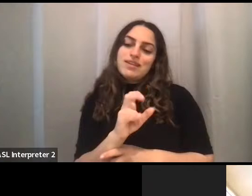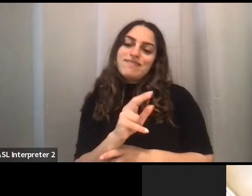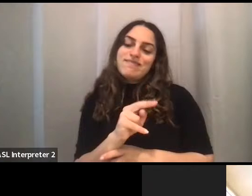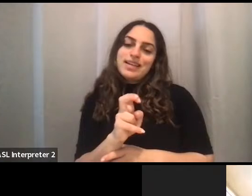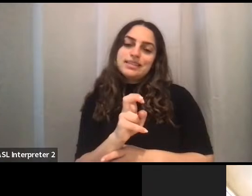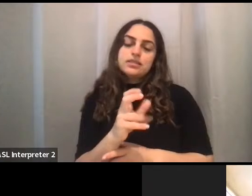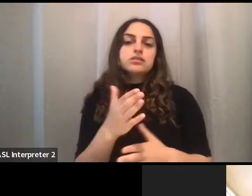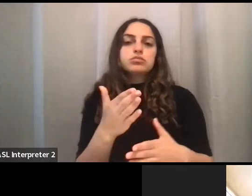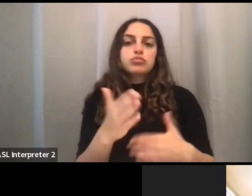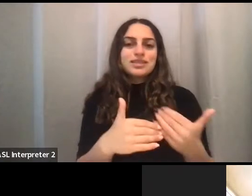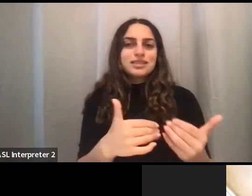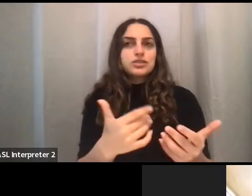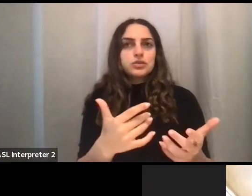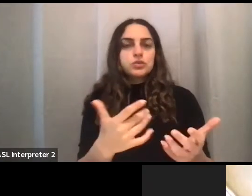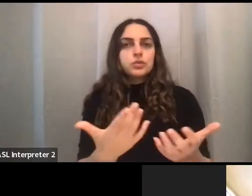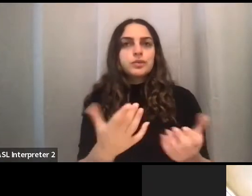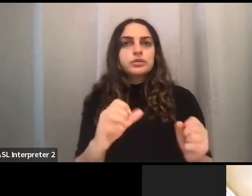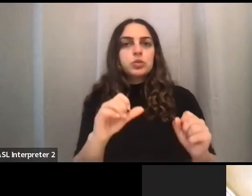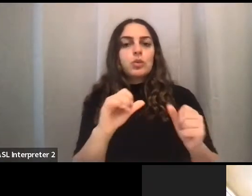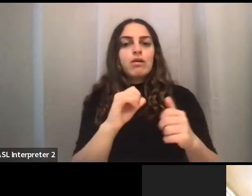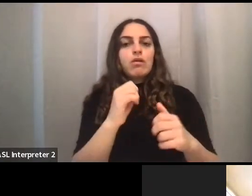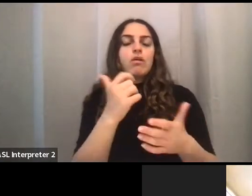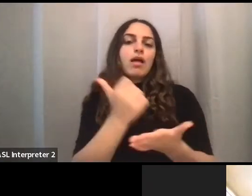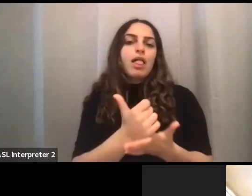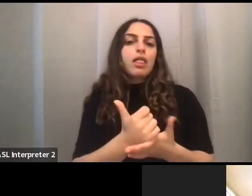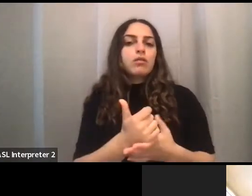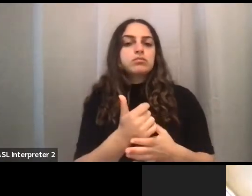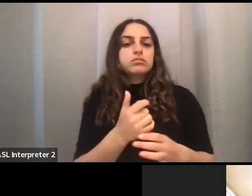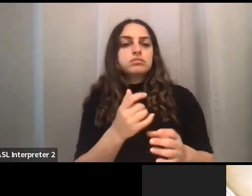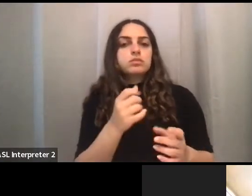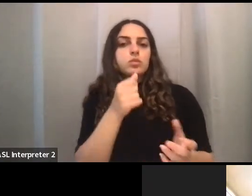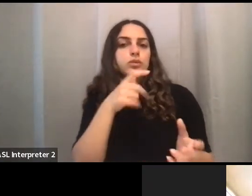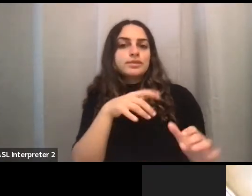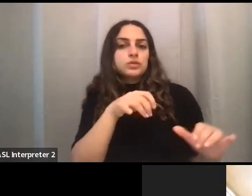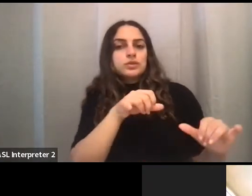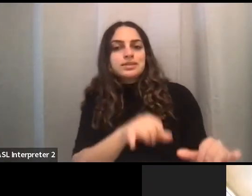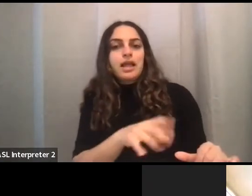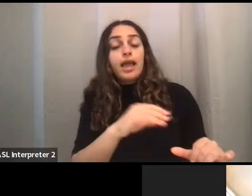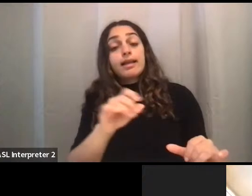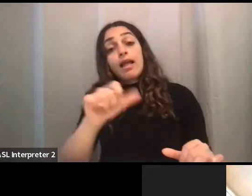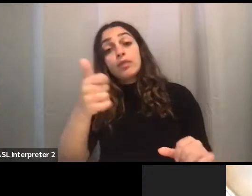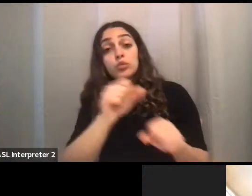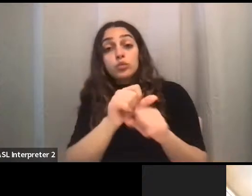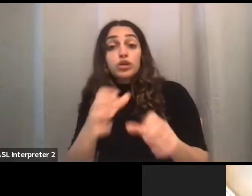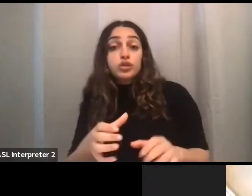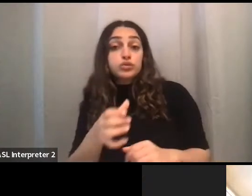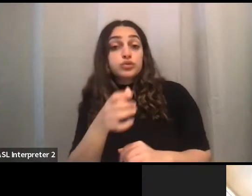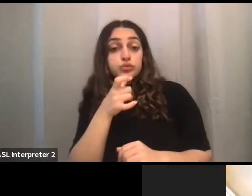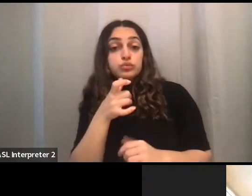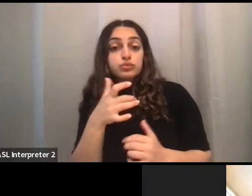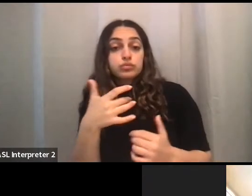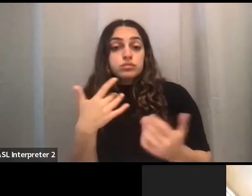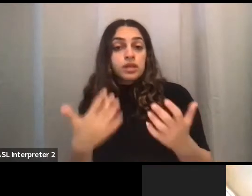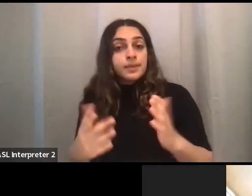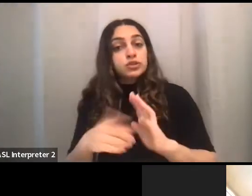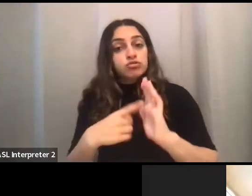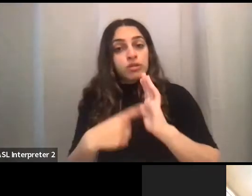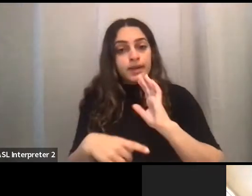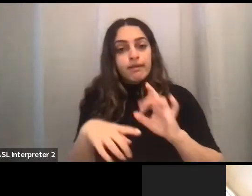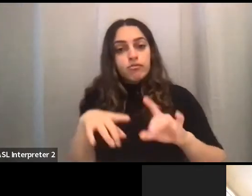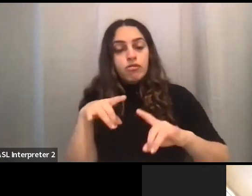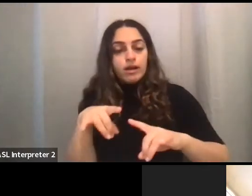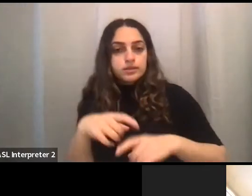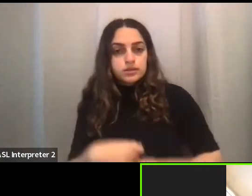retain um help retain those women and and other workers who are subject to discrimination and harassment